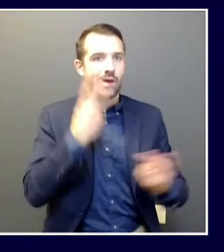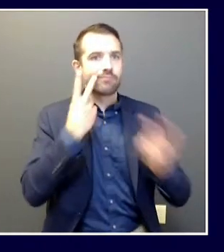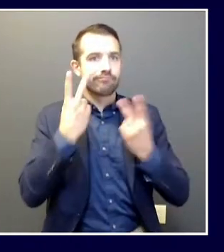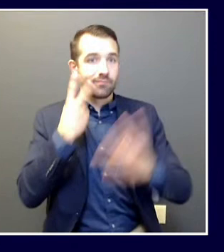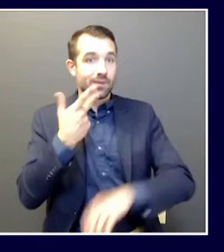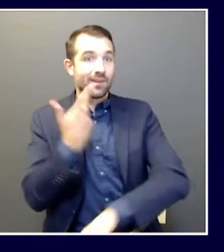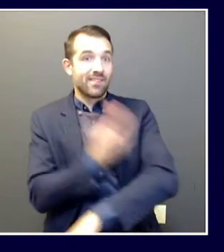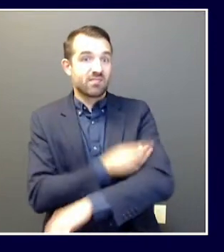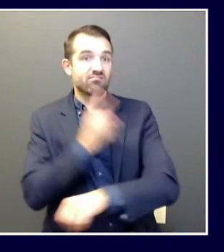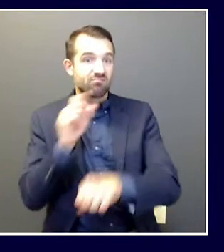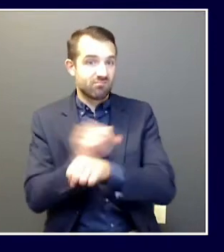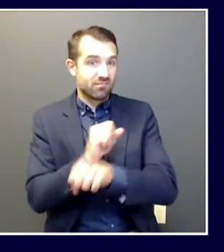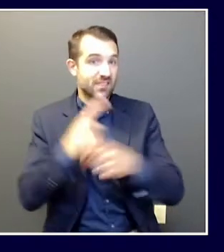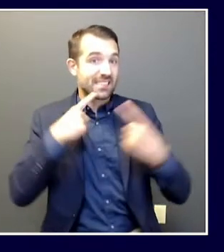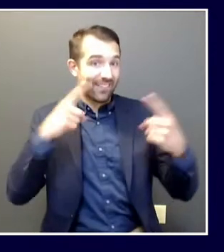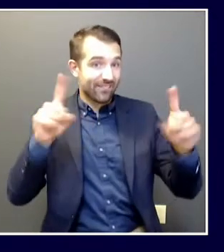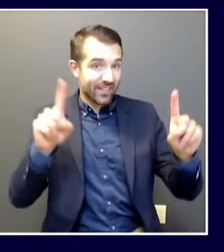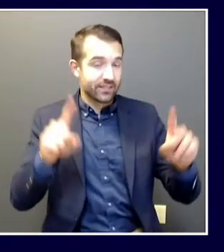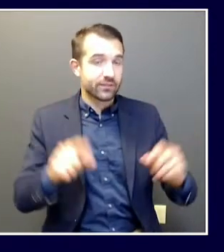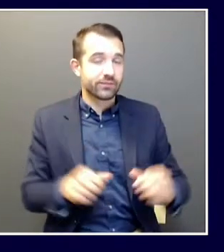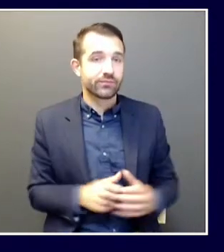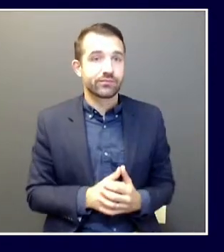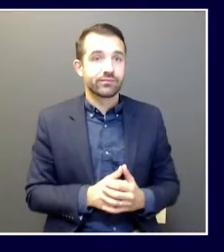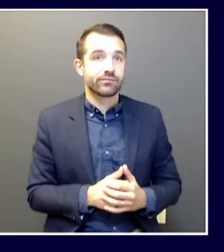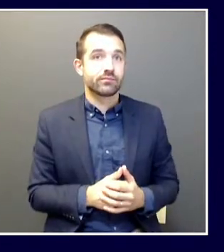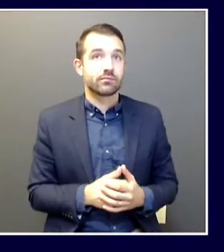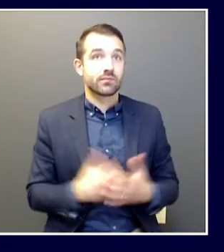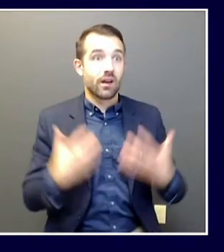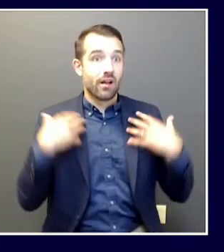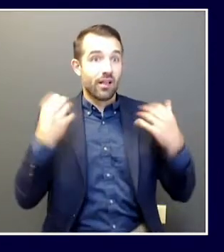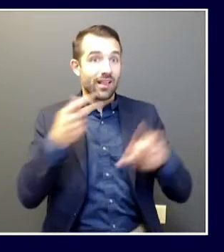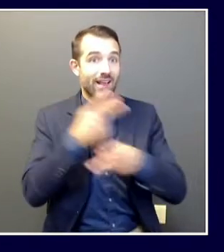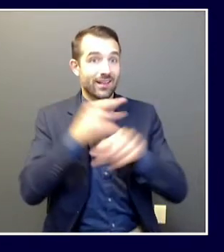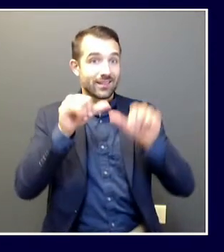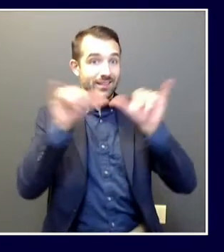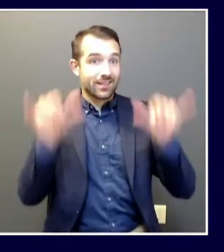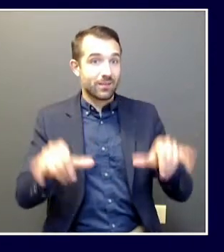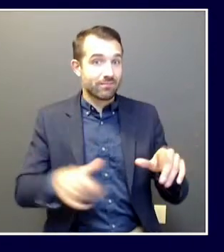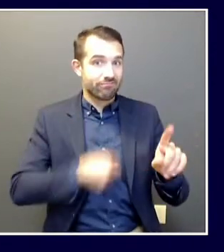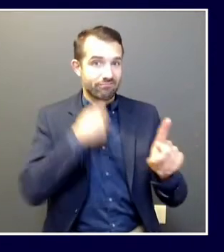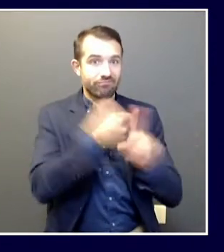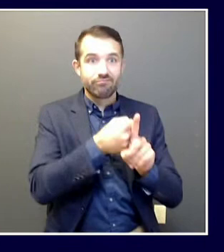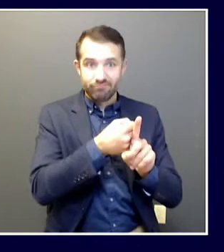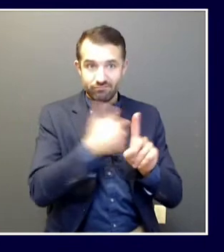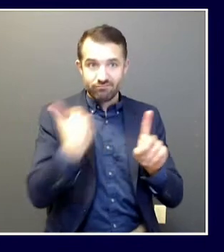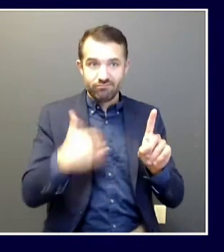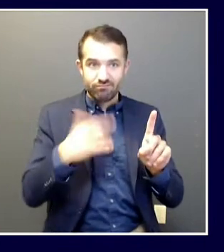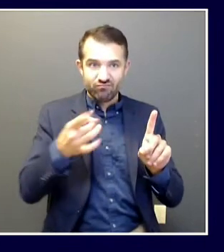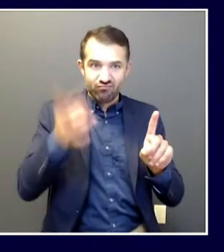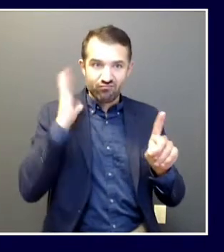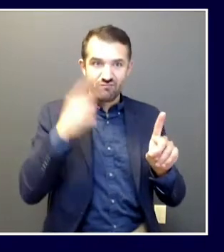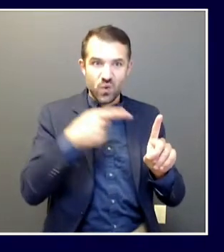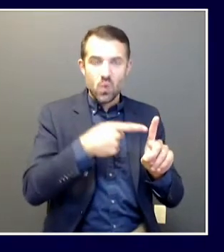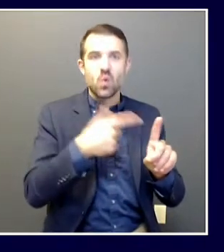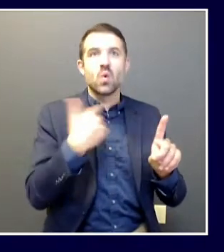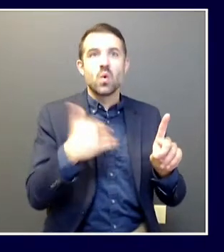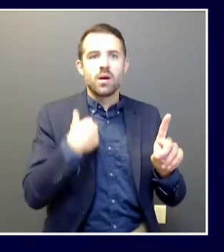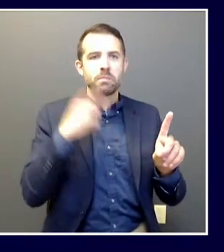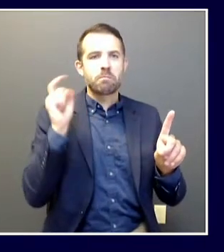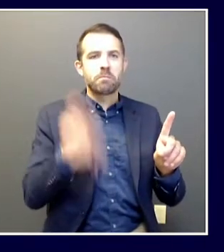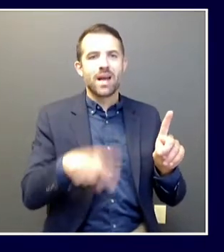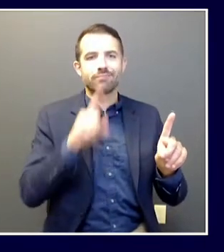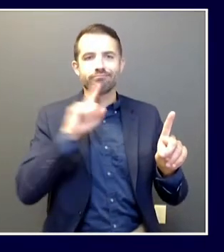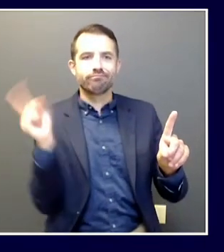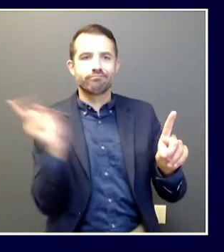and how hard the healthcare sector has been hit by COVID-19, that it was an imperative for us to move forward. There was a fair amount of time